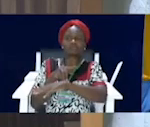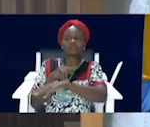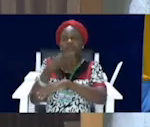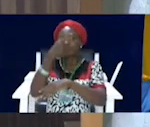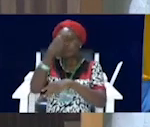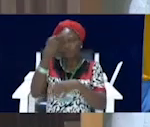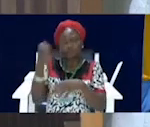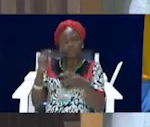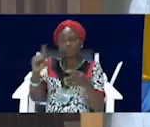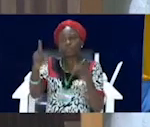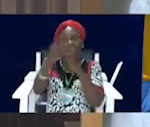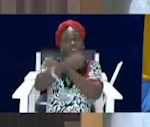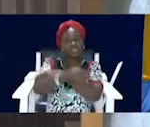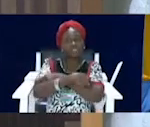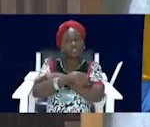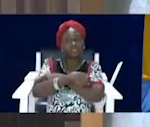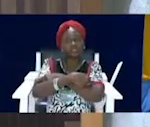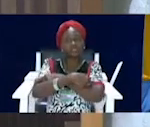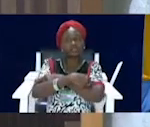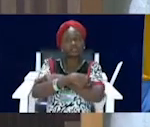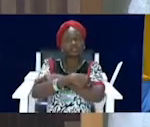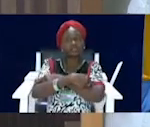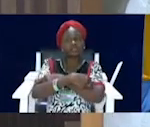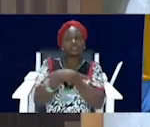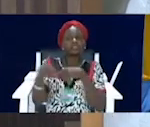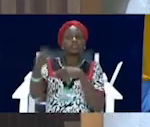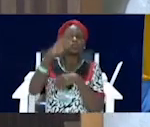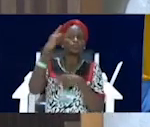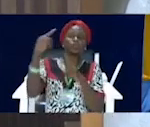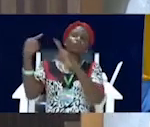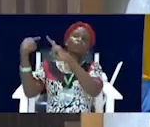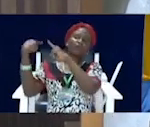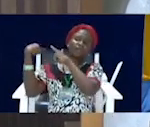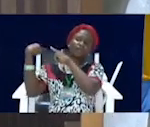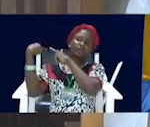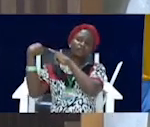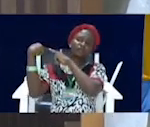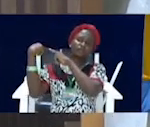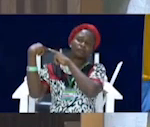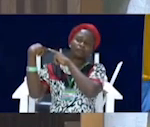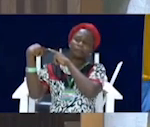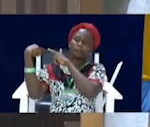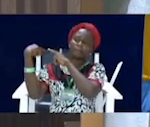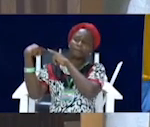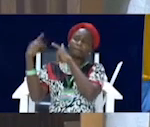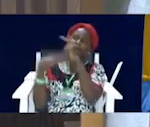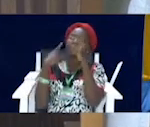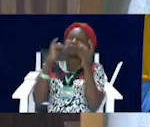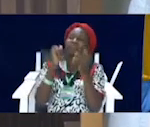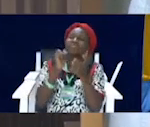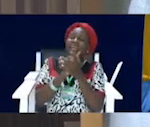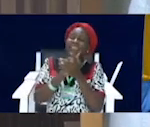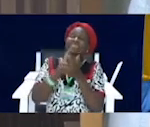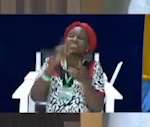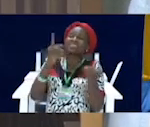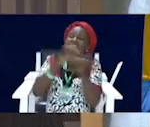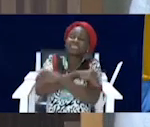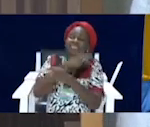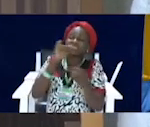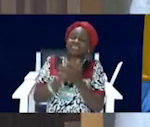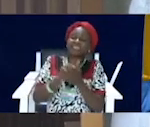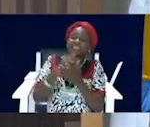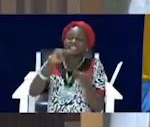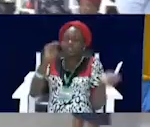Because one day, you will look back and say, that's the day that the